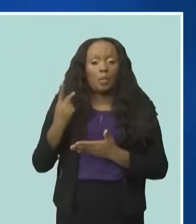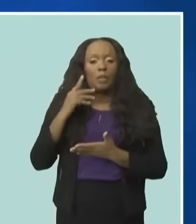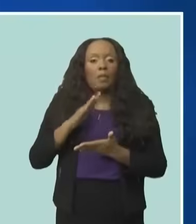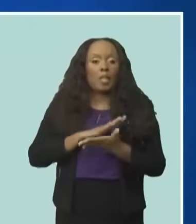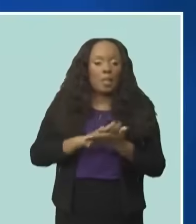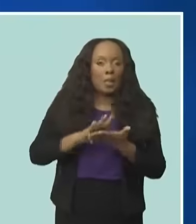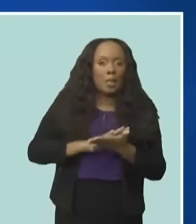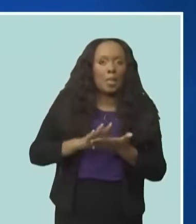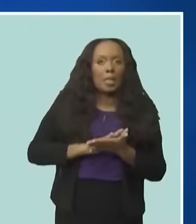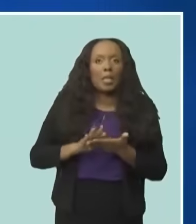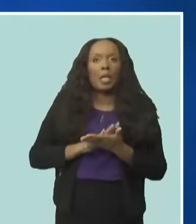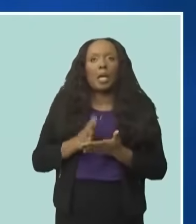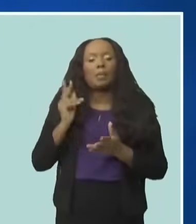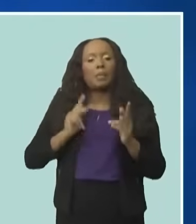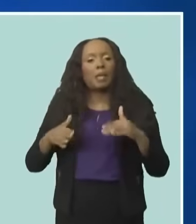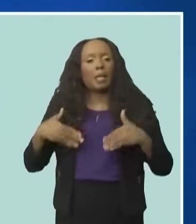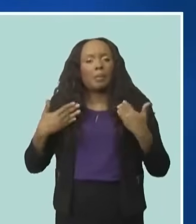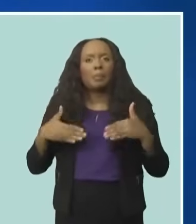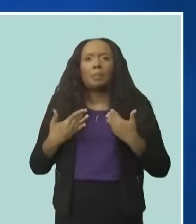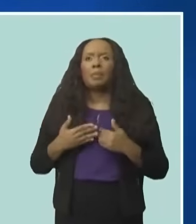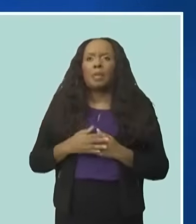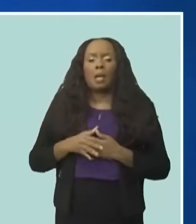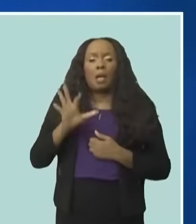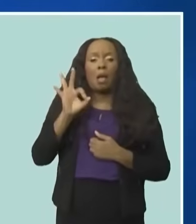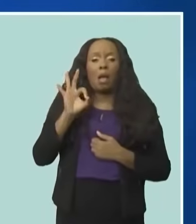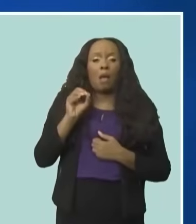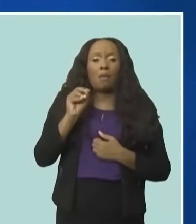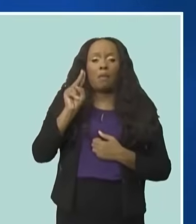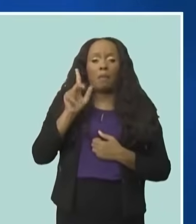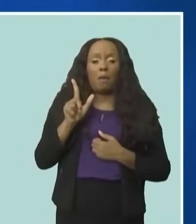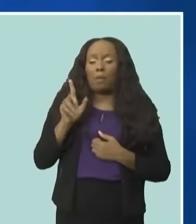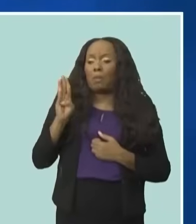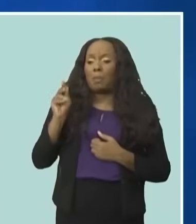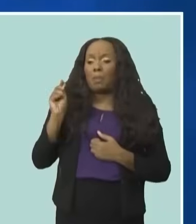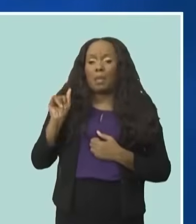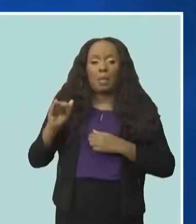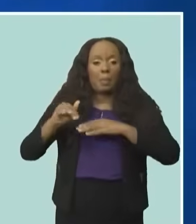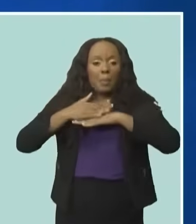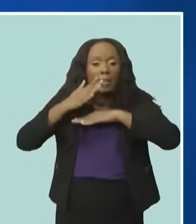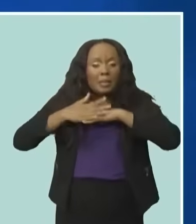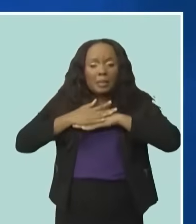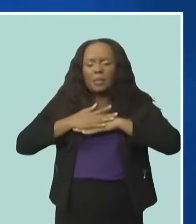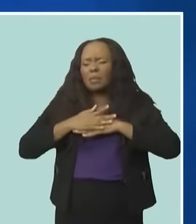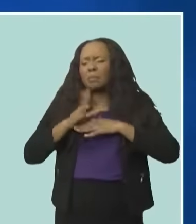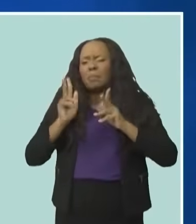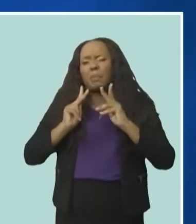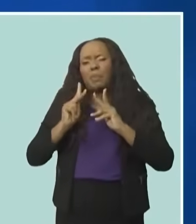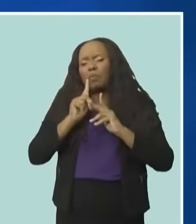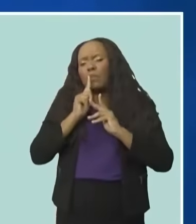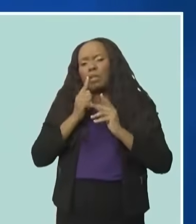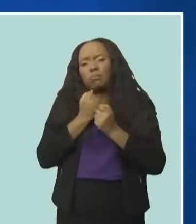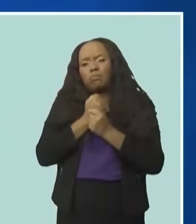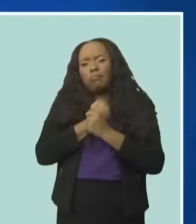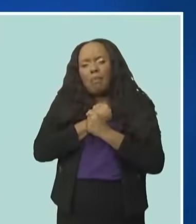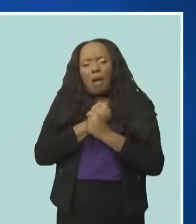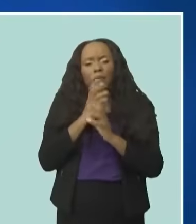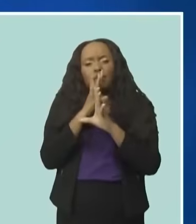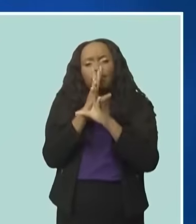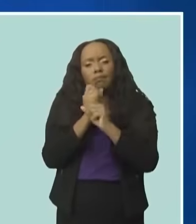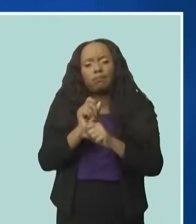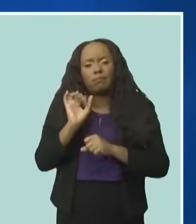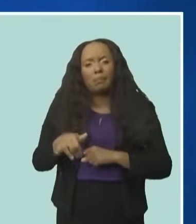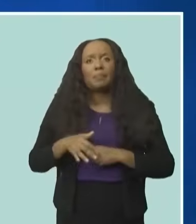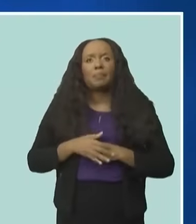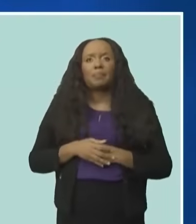Bay Beach was also high on the to-do list for visitors to the island and thinks it could return to its former glory. It's